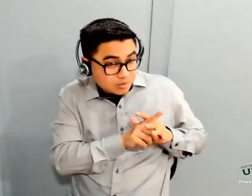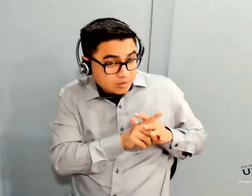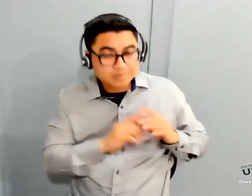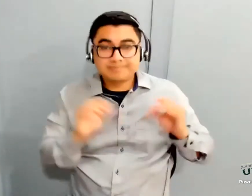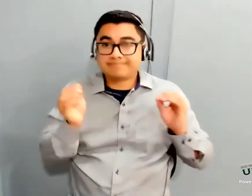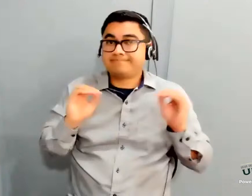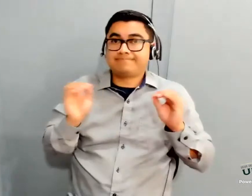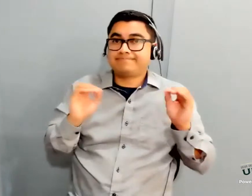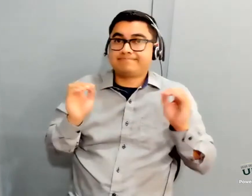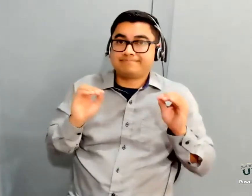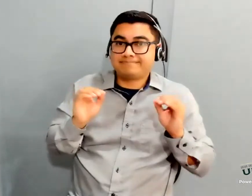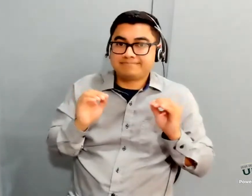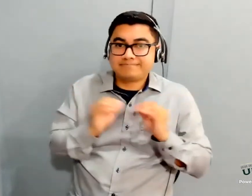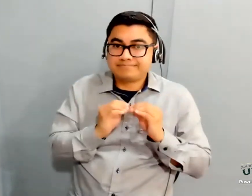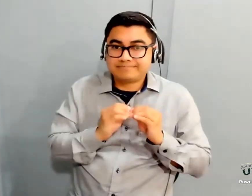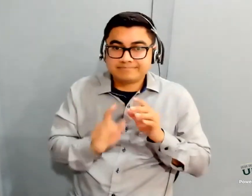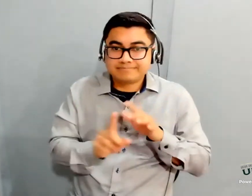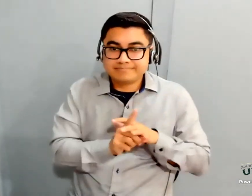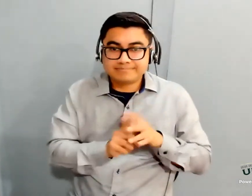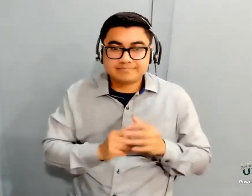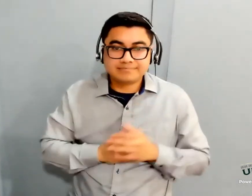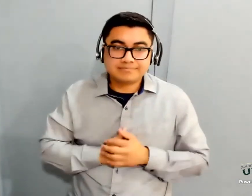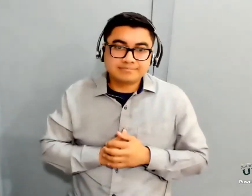come in.